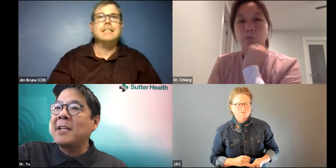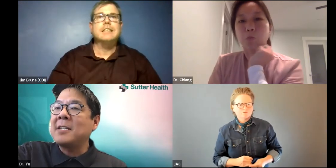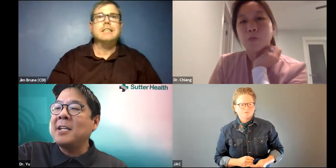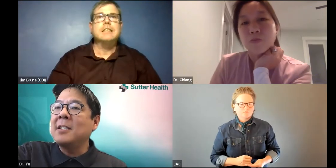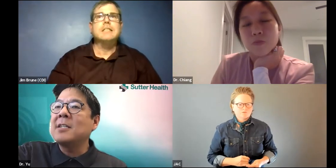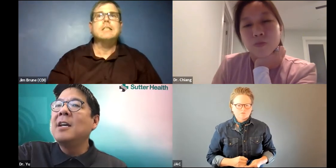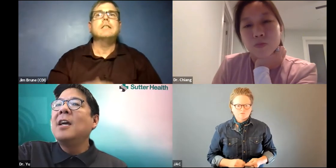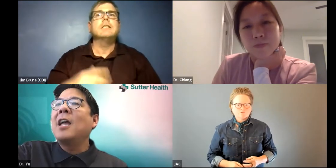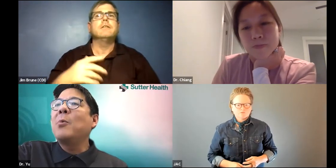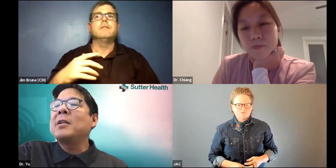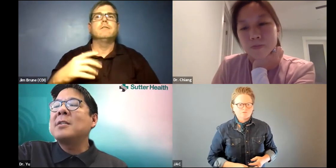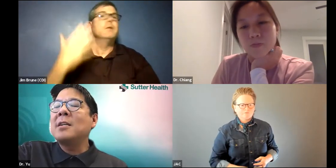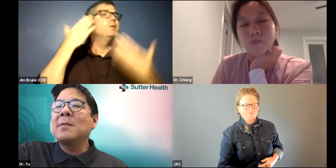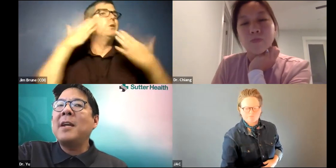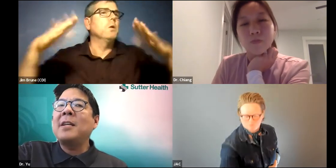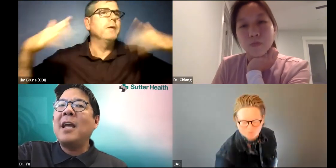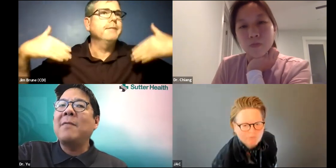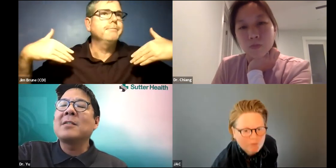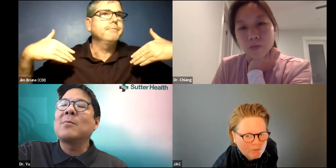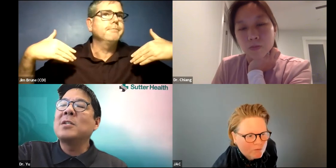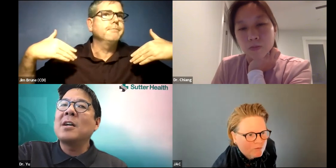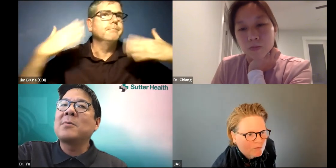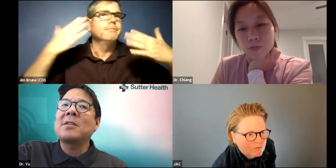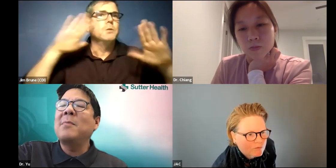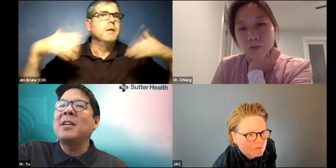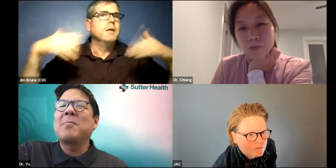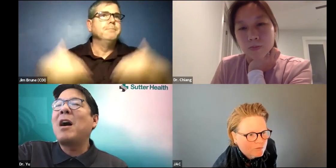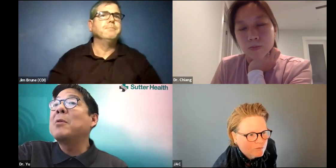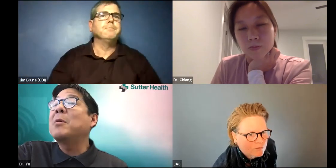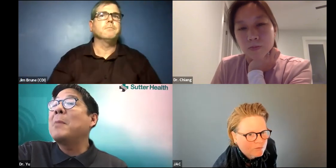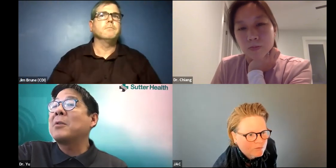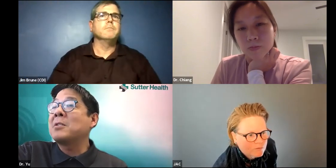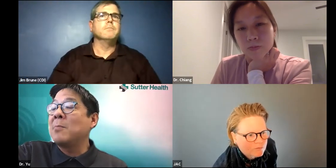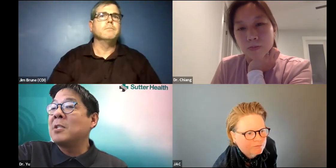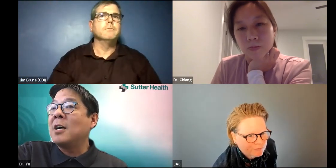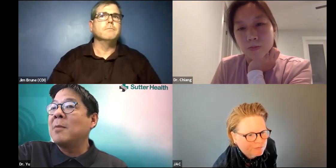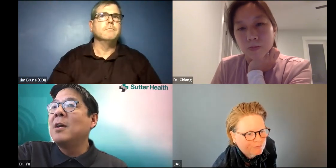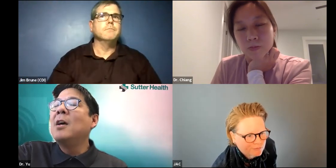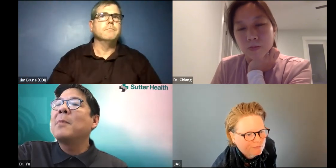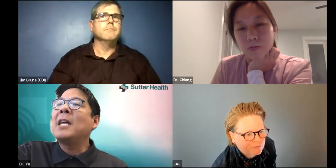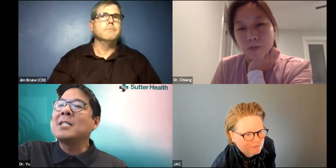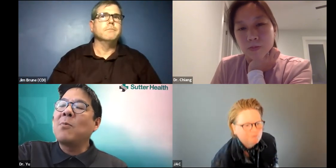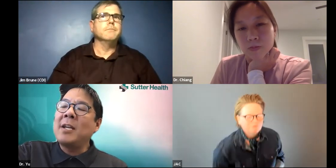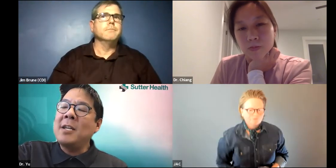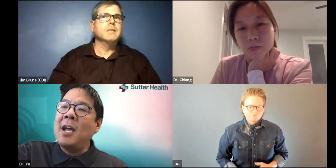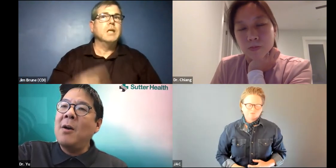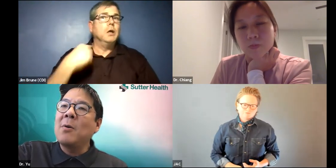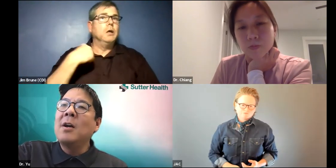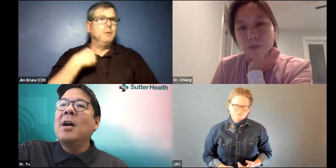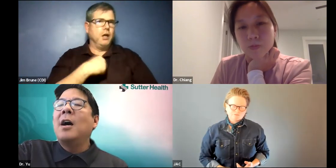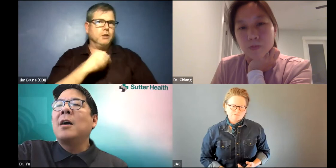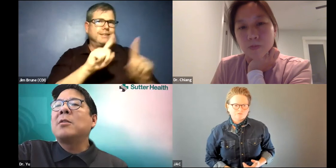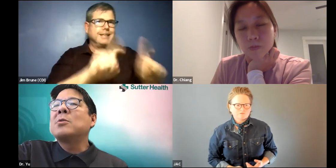the vaccines, and we anticipate having some results coming in probably about the summertime. But as of right